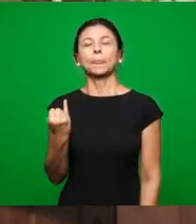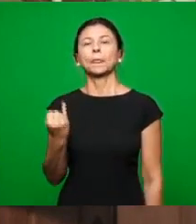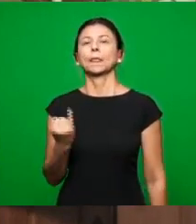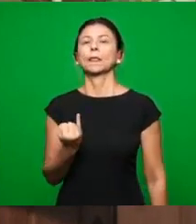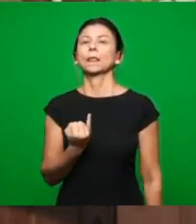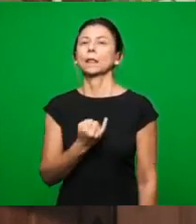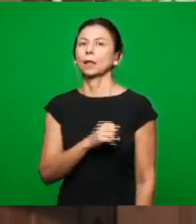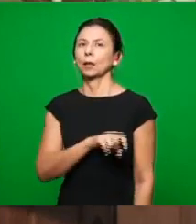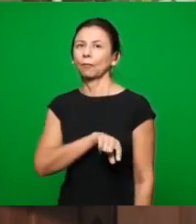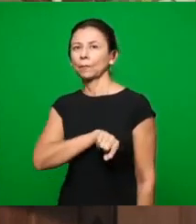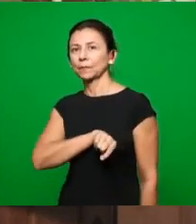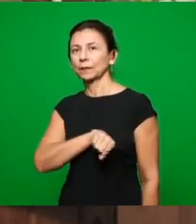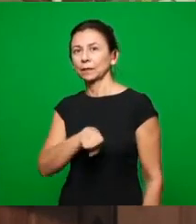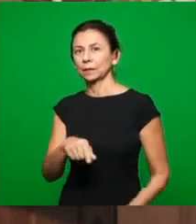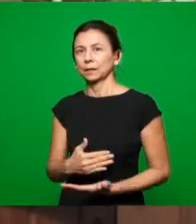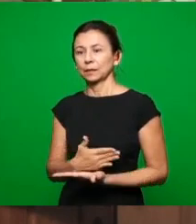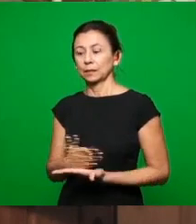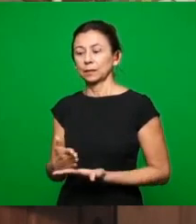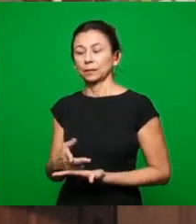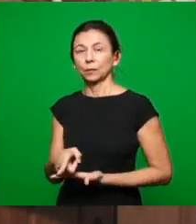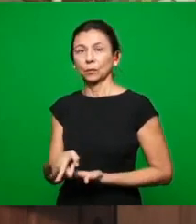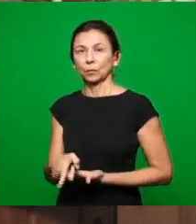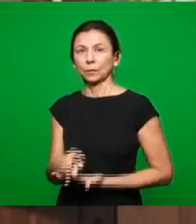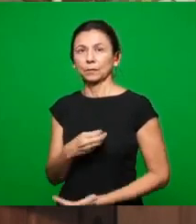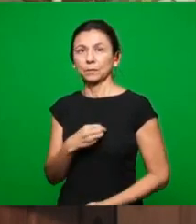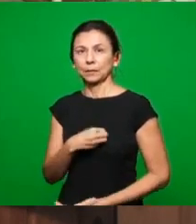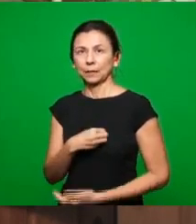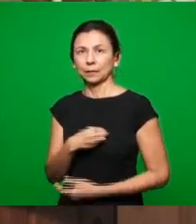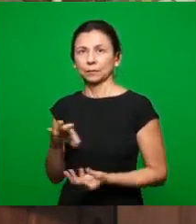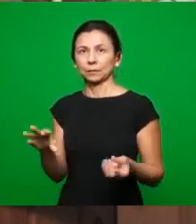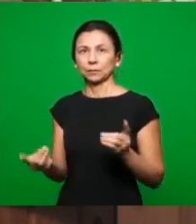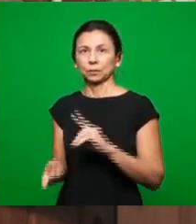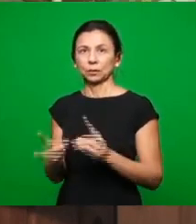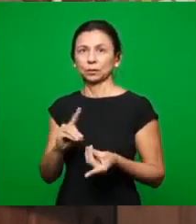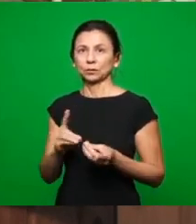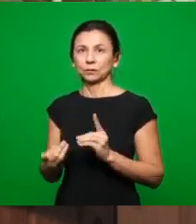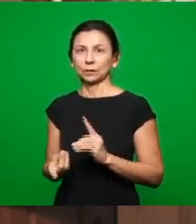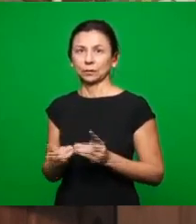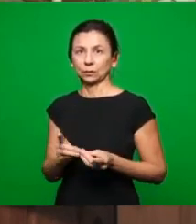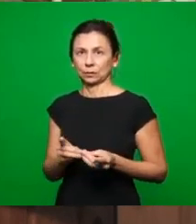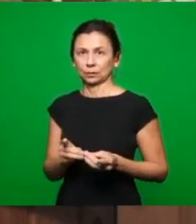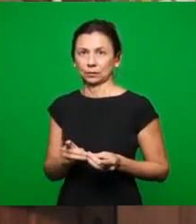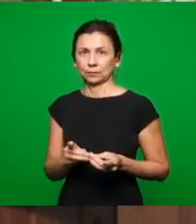So what is important here is that they place a stumbling block here, but